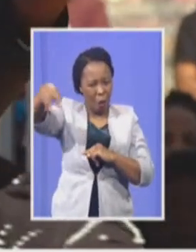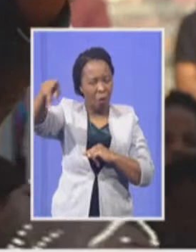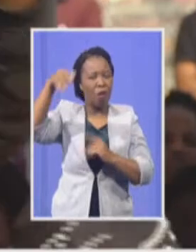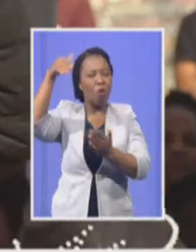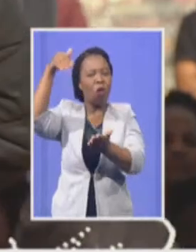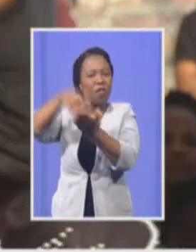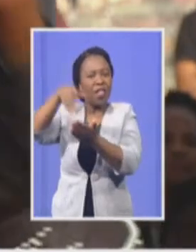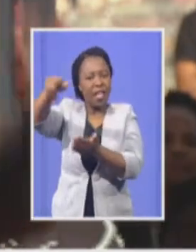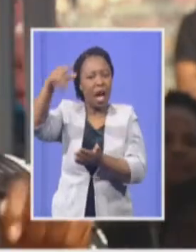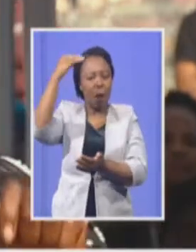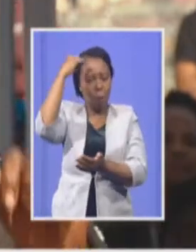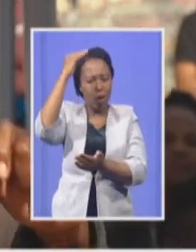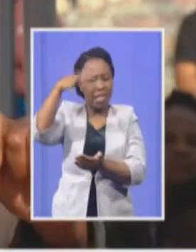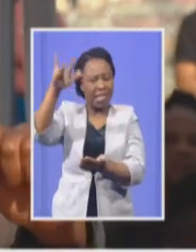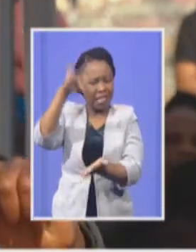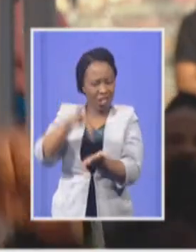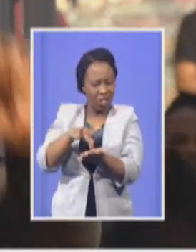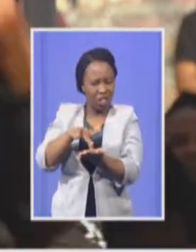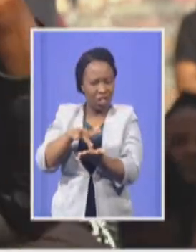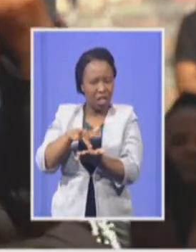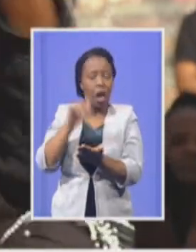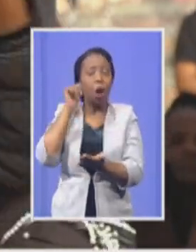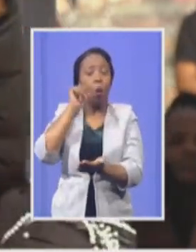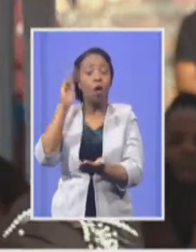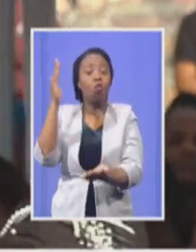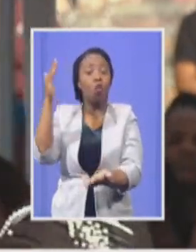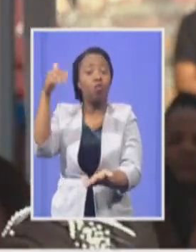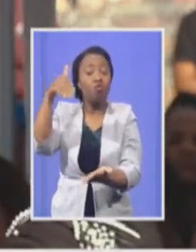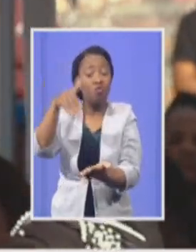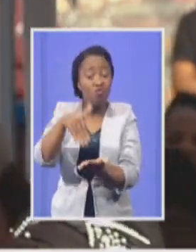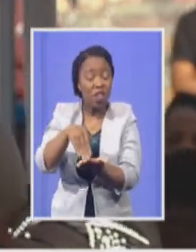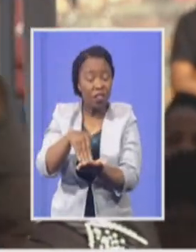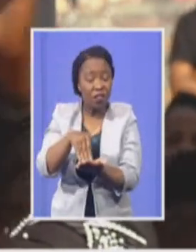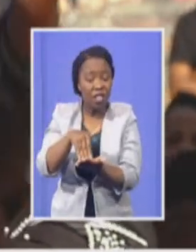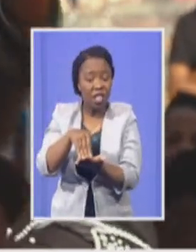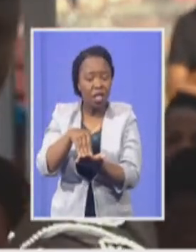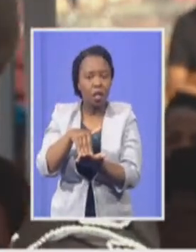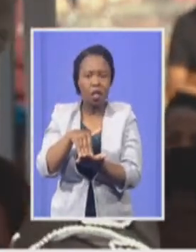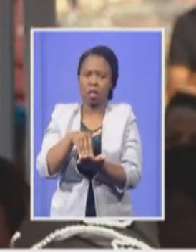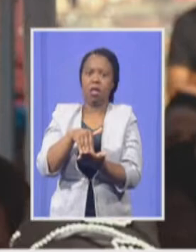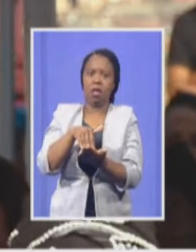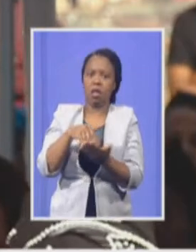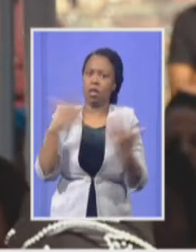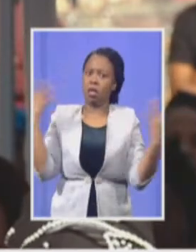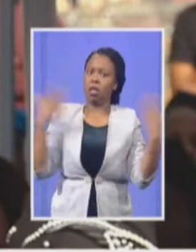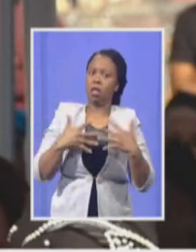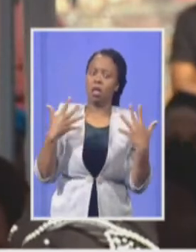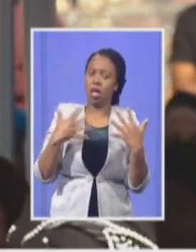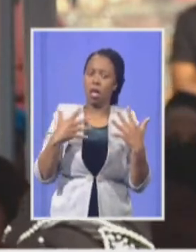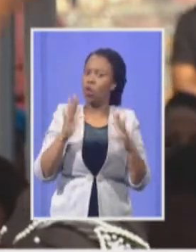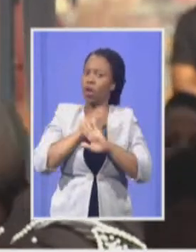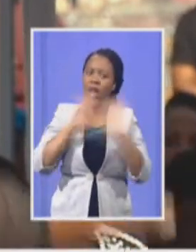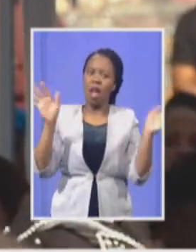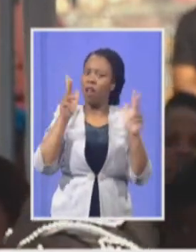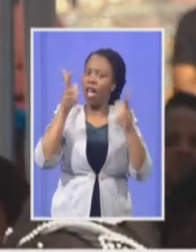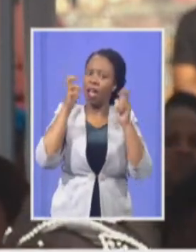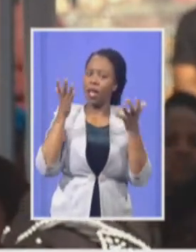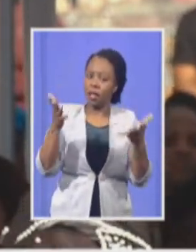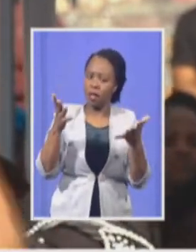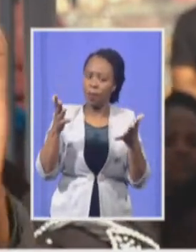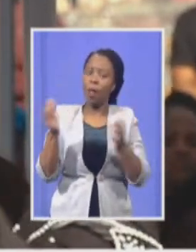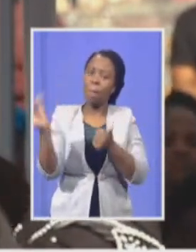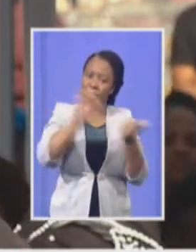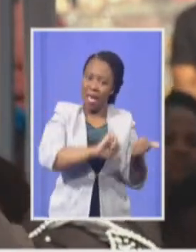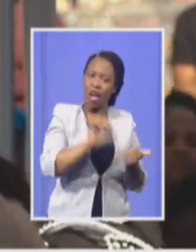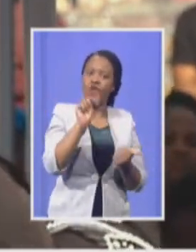station mawufika e-police station azokutshela into ongazoyiva uphinde ubuyele futhi back to la eNomzamo